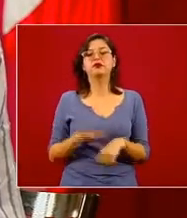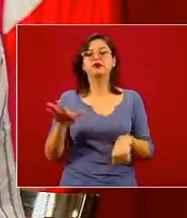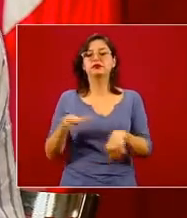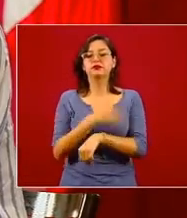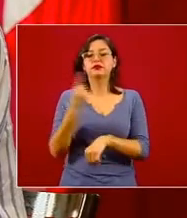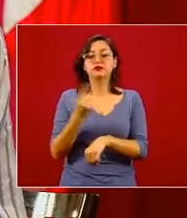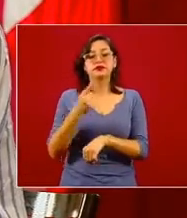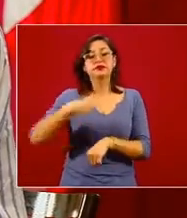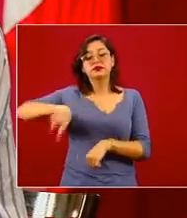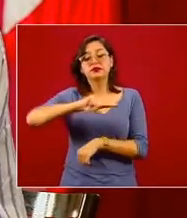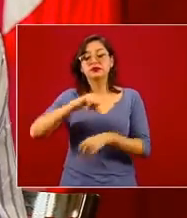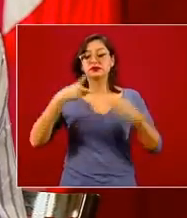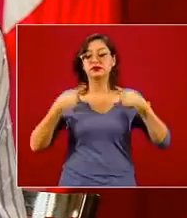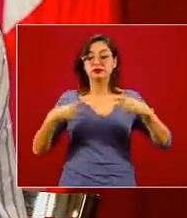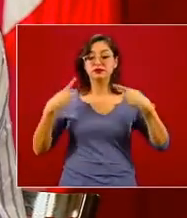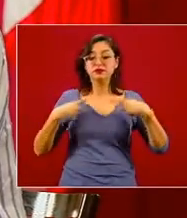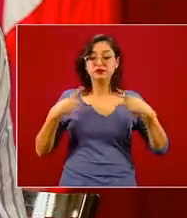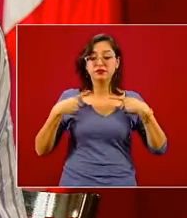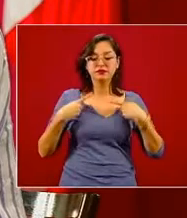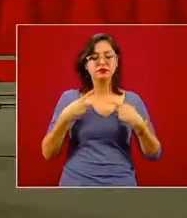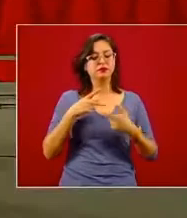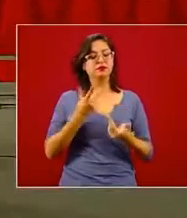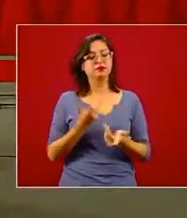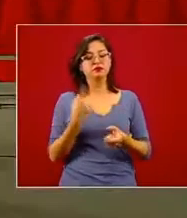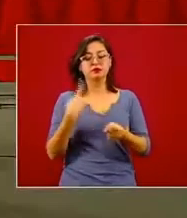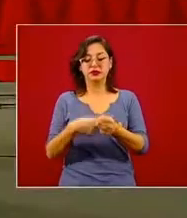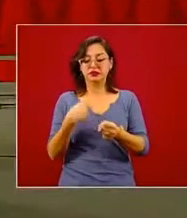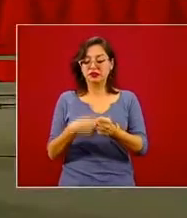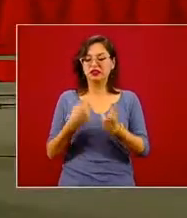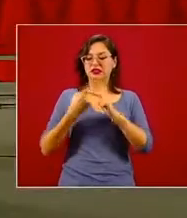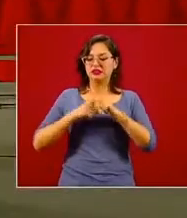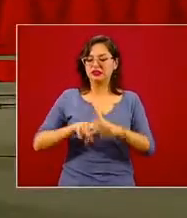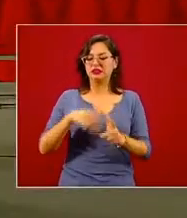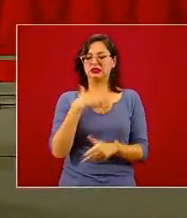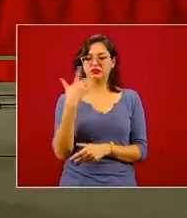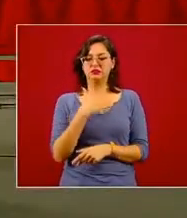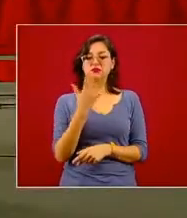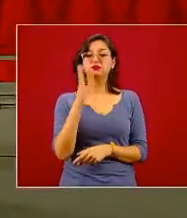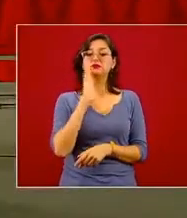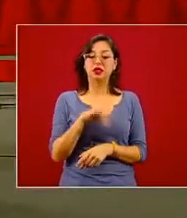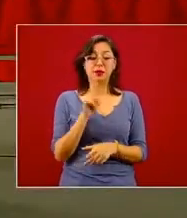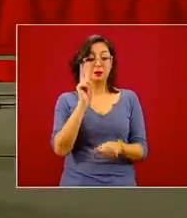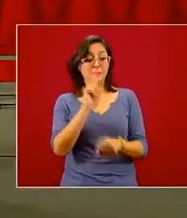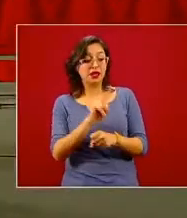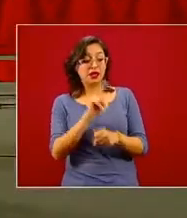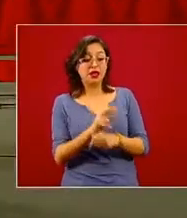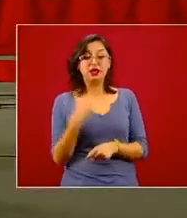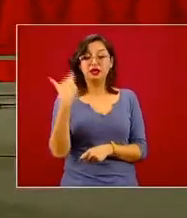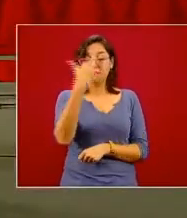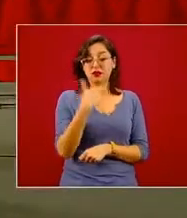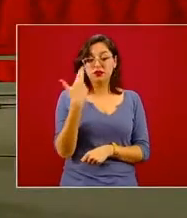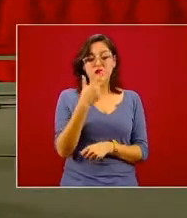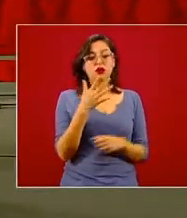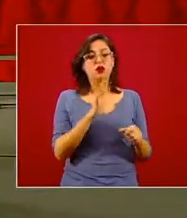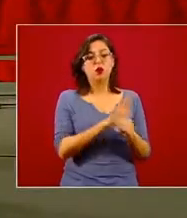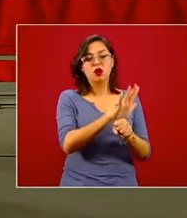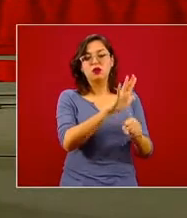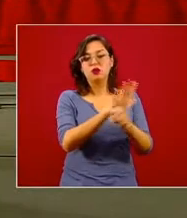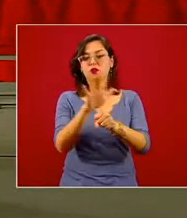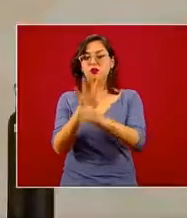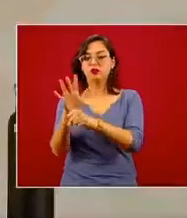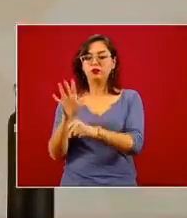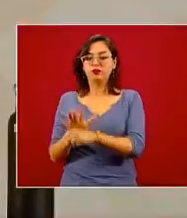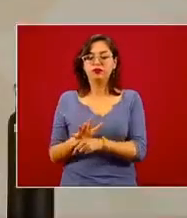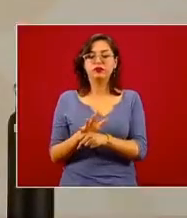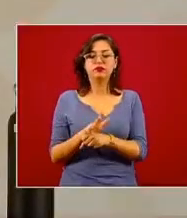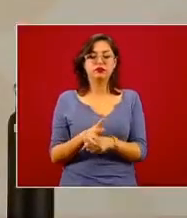estos any casos, la incidences auditoría se since hizo y February consiste 28th. precisamente en We know verificar that la because existencia de the los first casos symptoms of y que these estos casos,